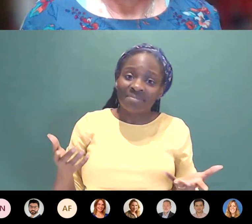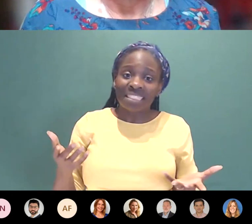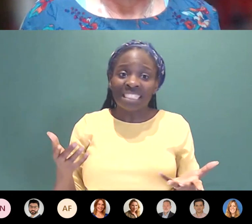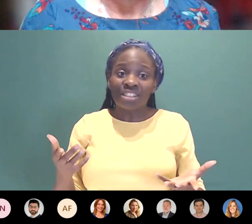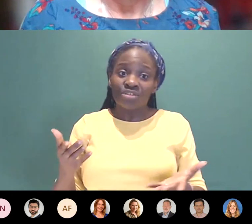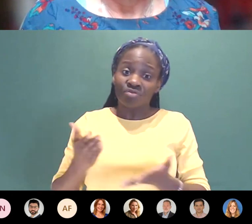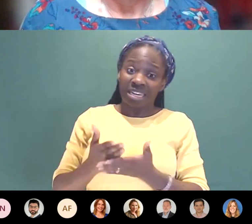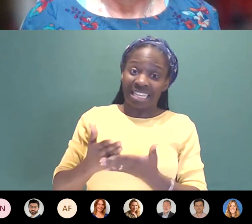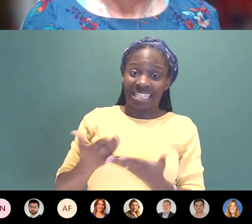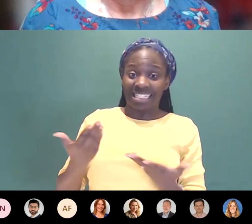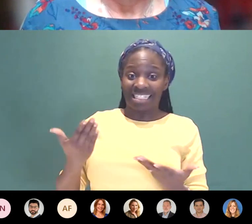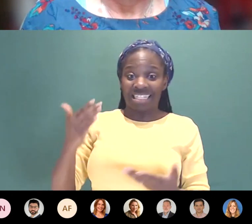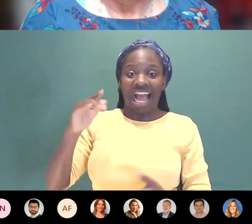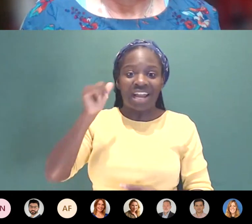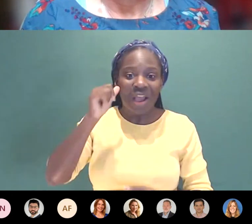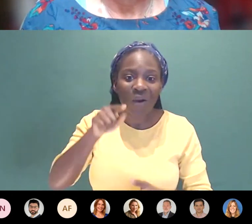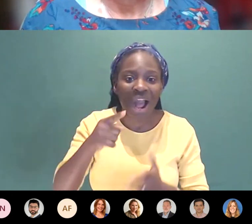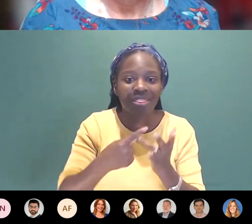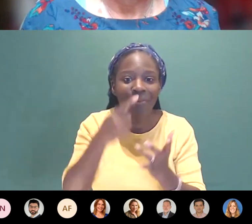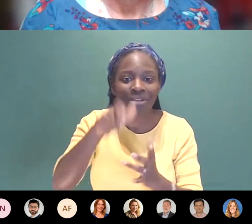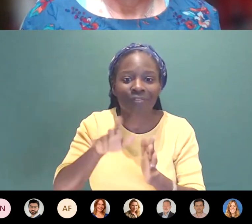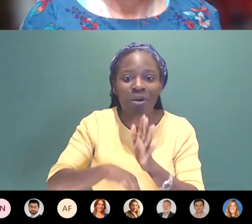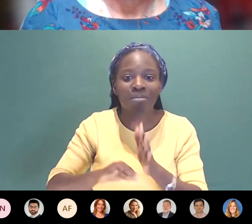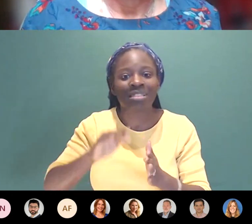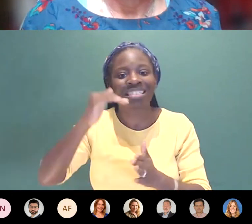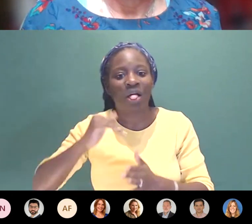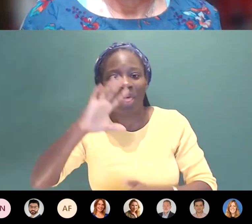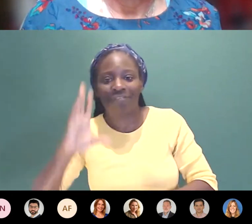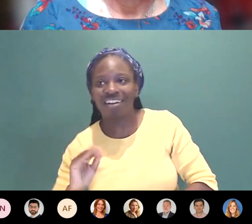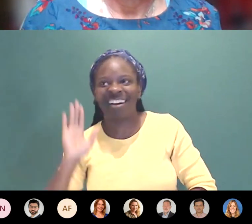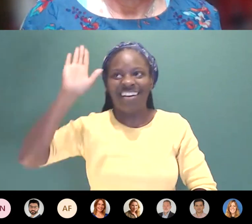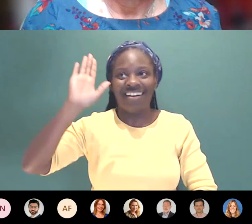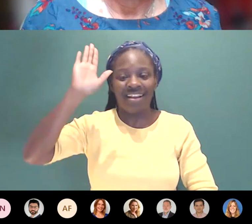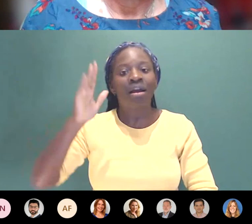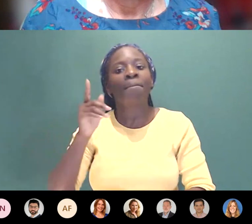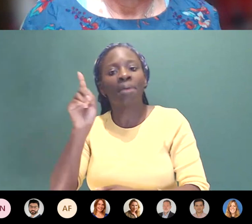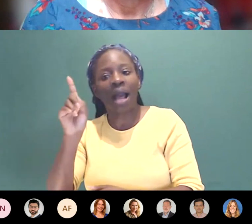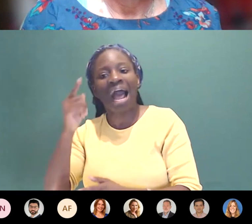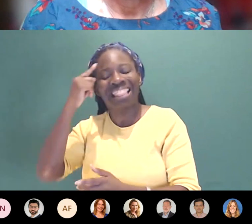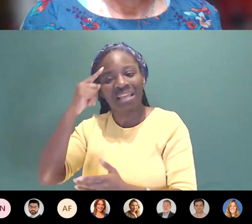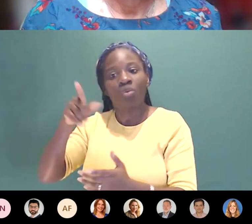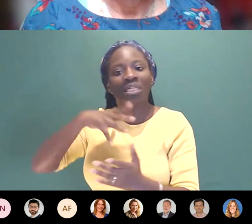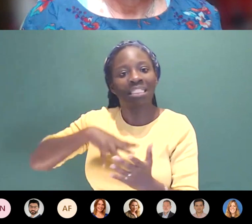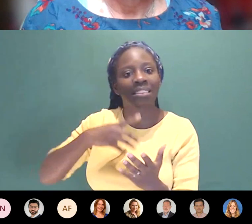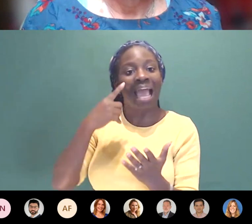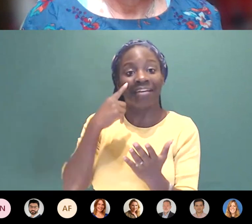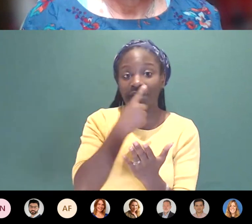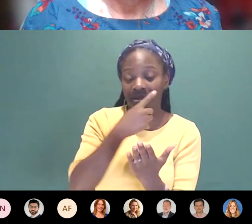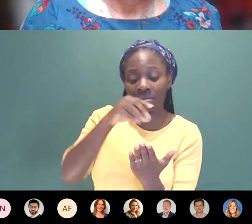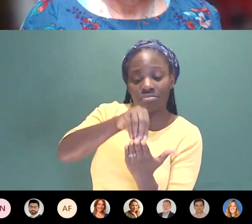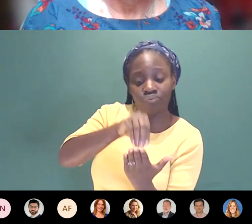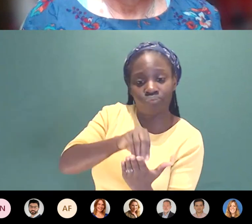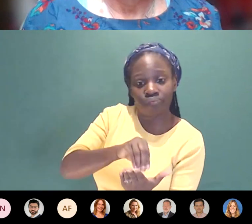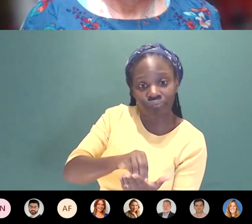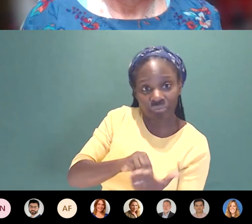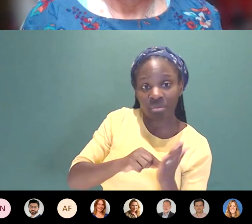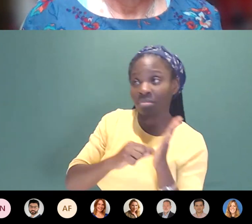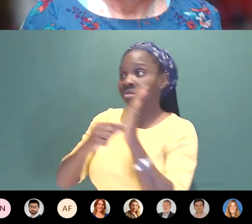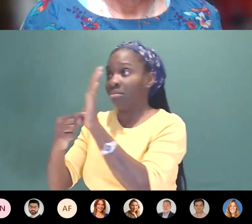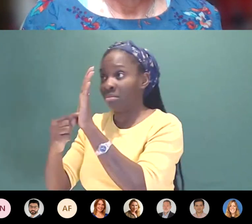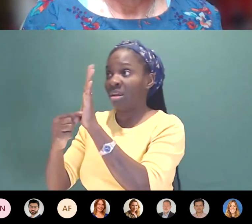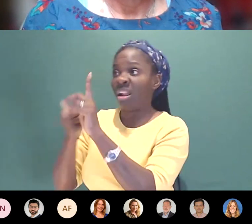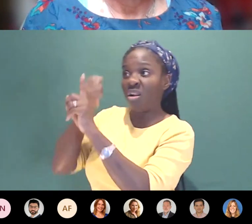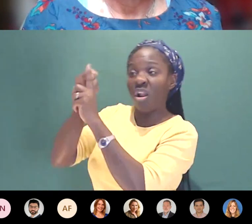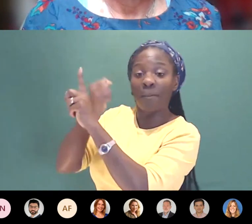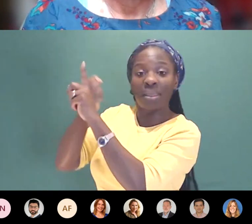South Africa is raising her hand, but I think it's really a matter of taking the evidence and lobbying. And we have to lobby on